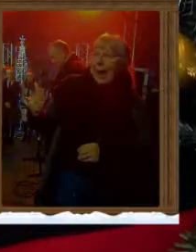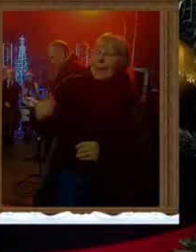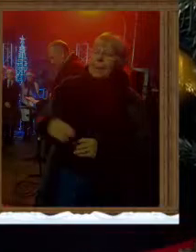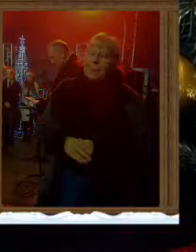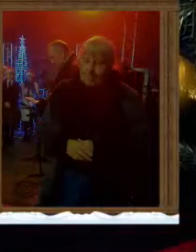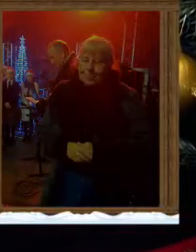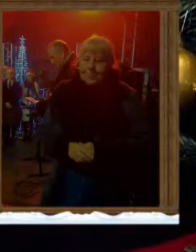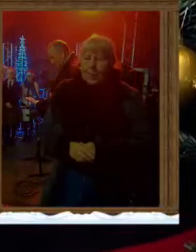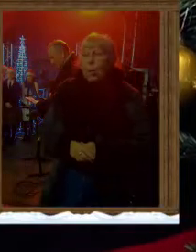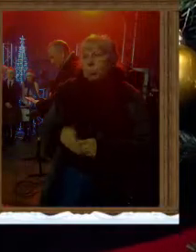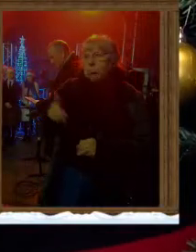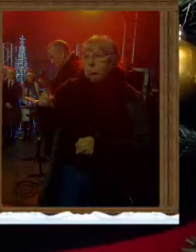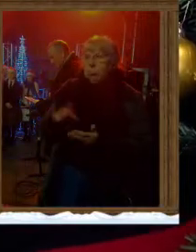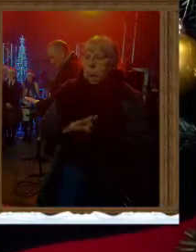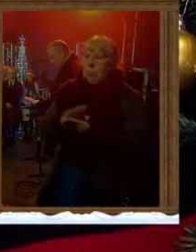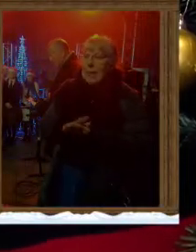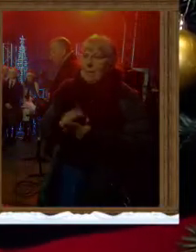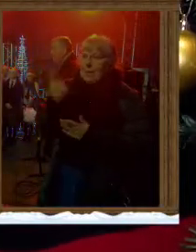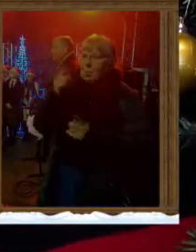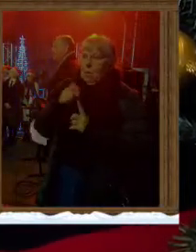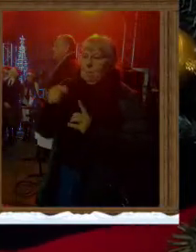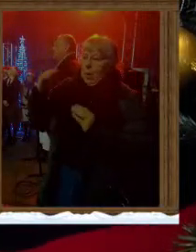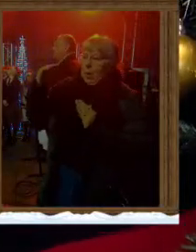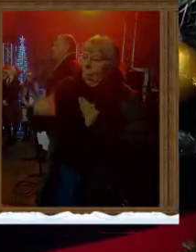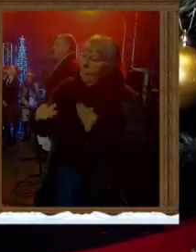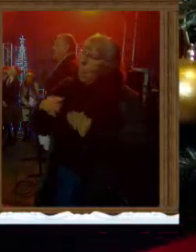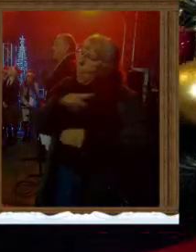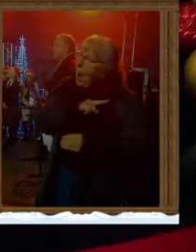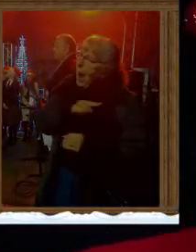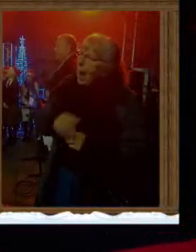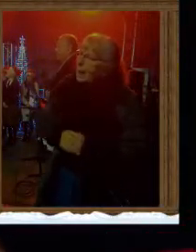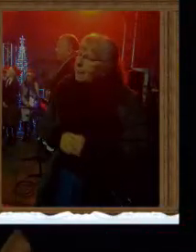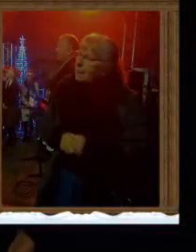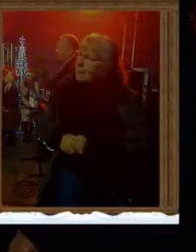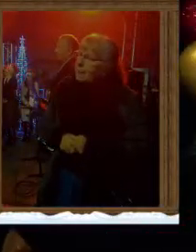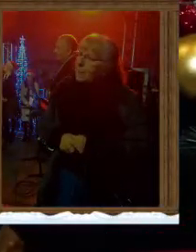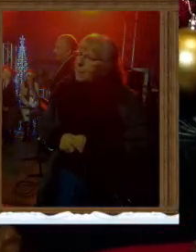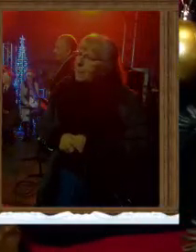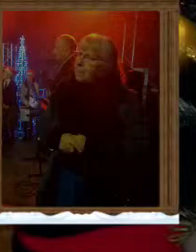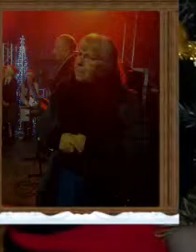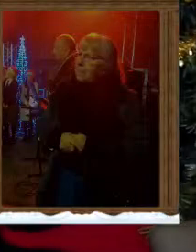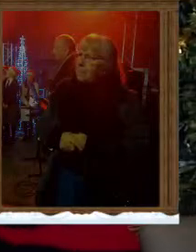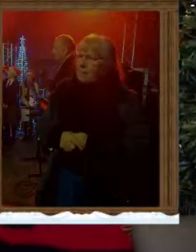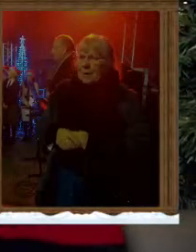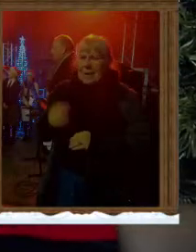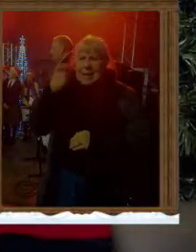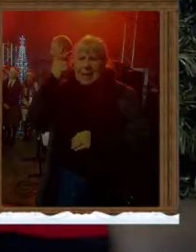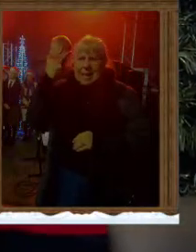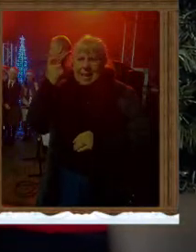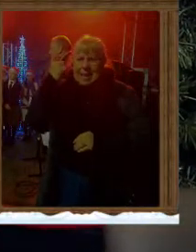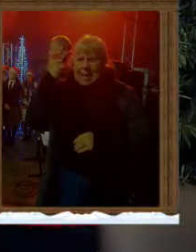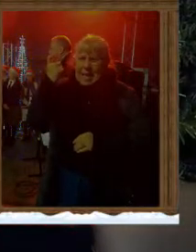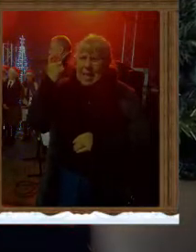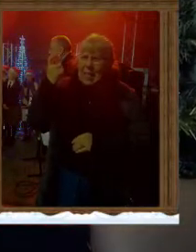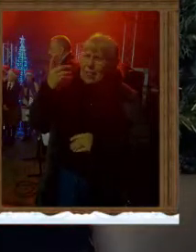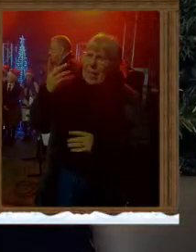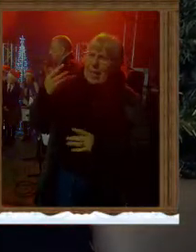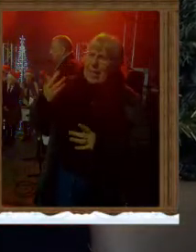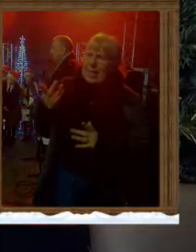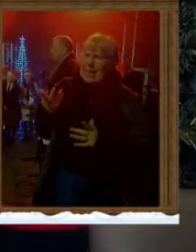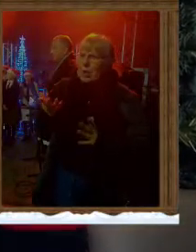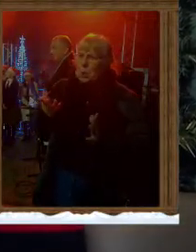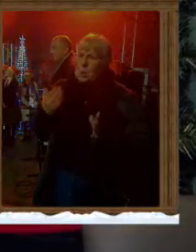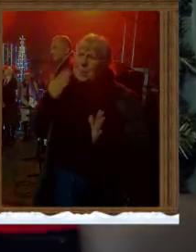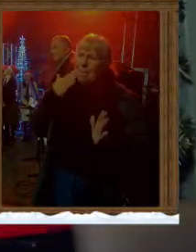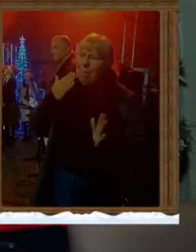Nine. That means he loses a point. Why does he lose a point, Imogen? I don't know. I think it's just too simple. He's too